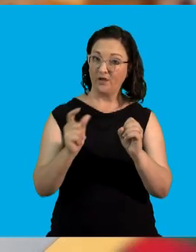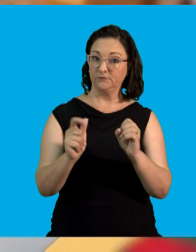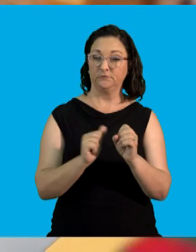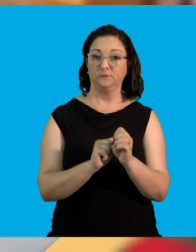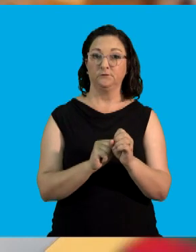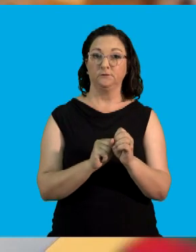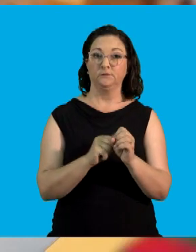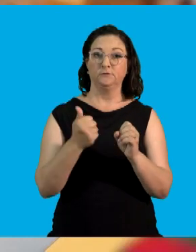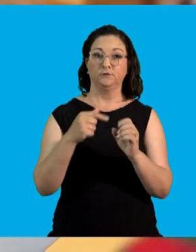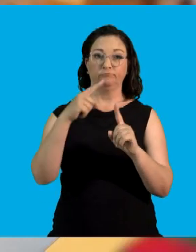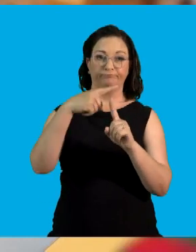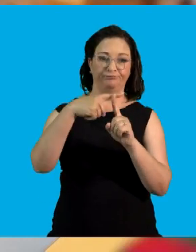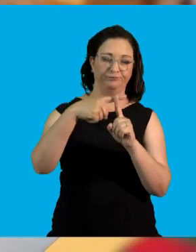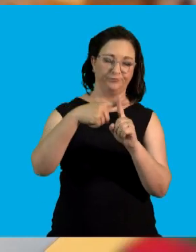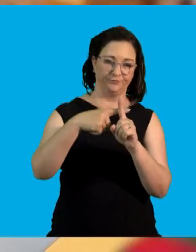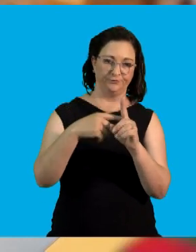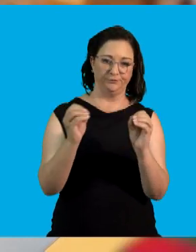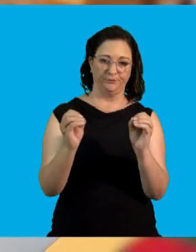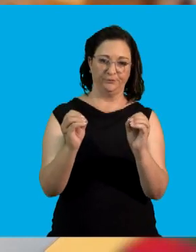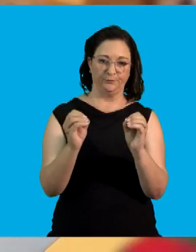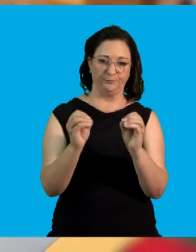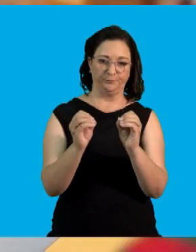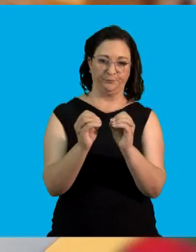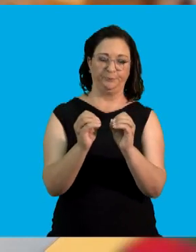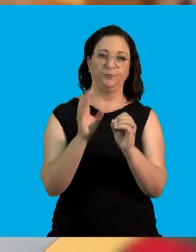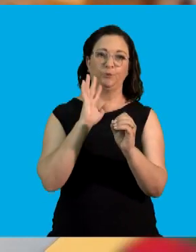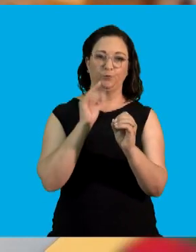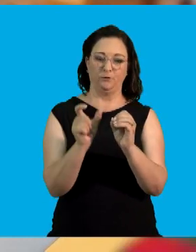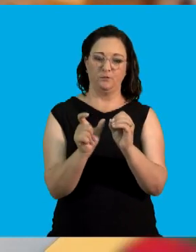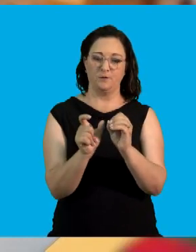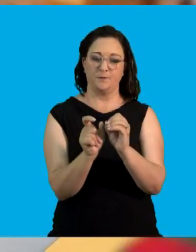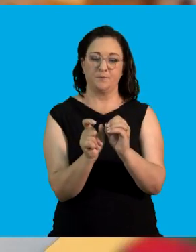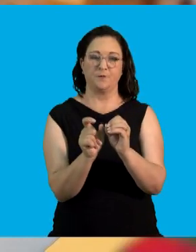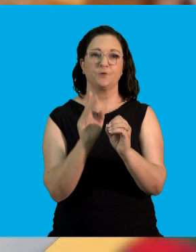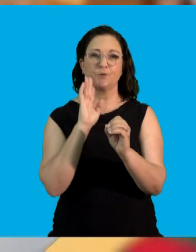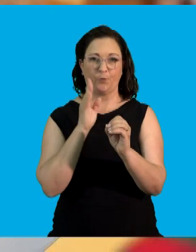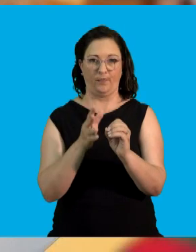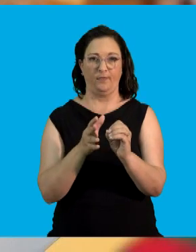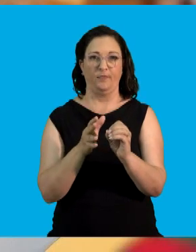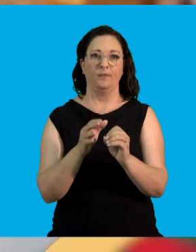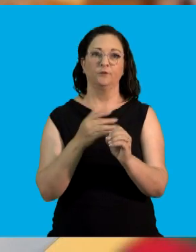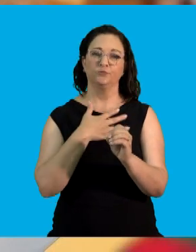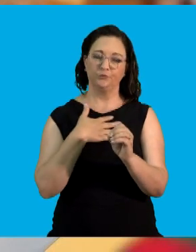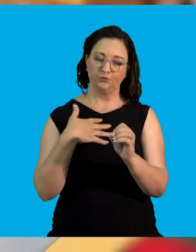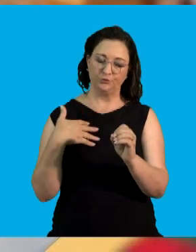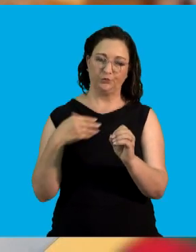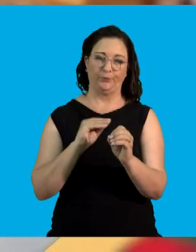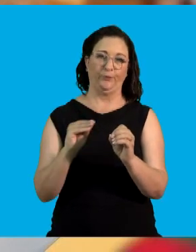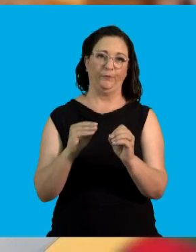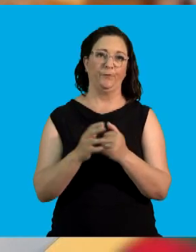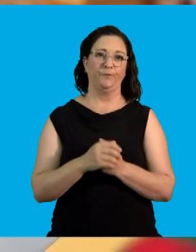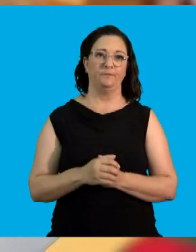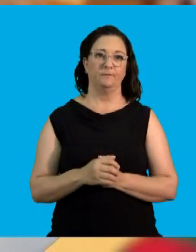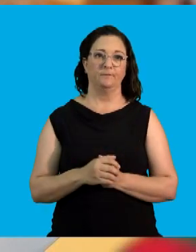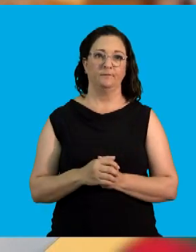particles. But now when we are decreasing temperature, they're going to moving closer together and decreasing the spaces between the particles,